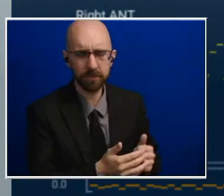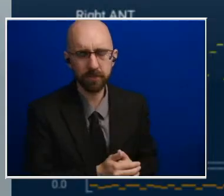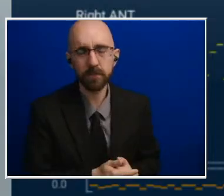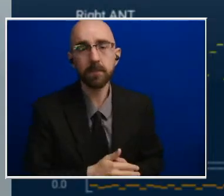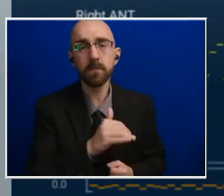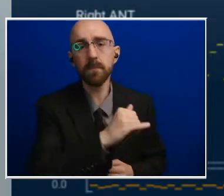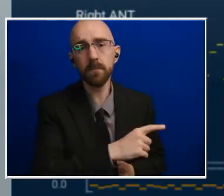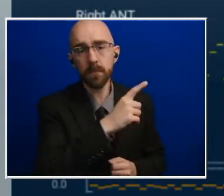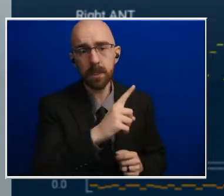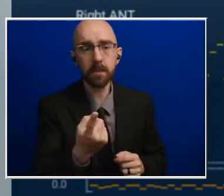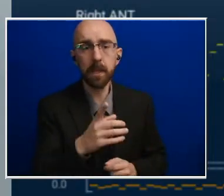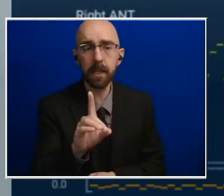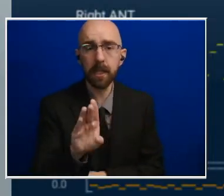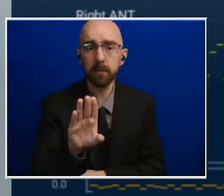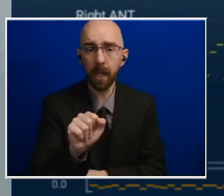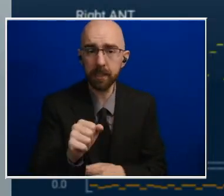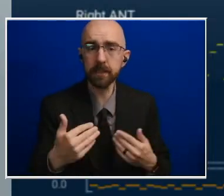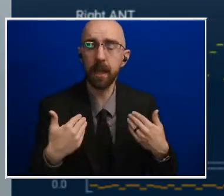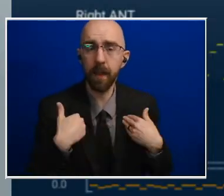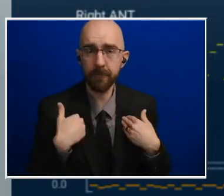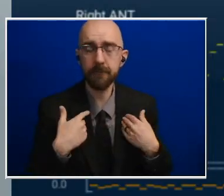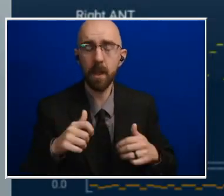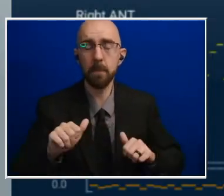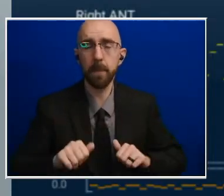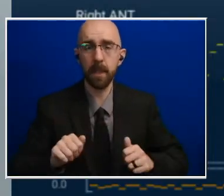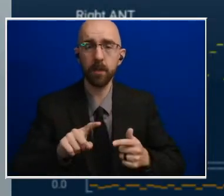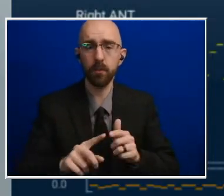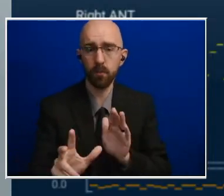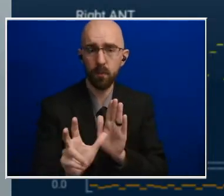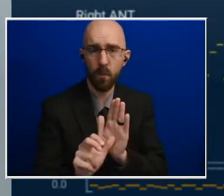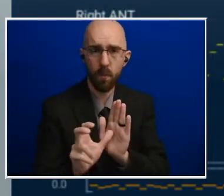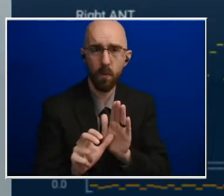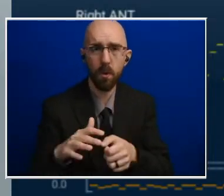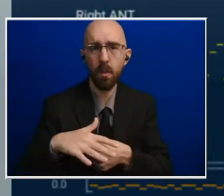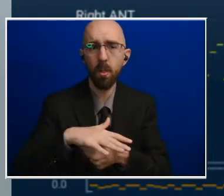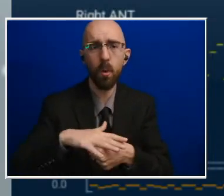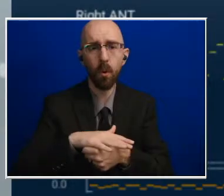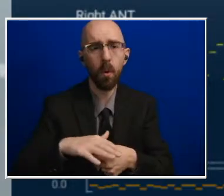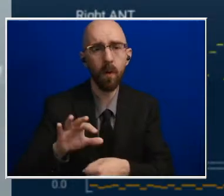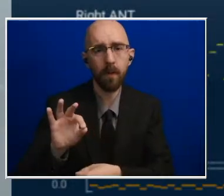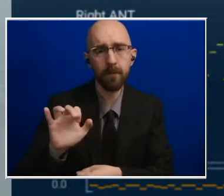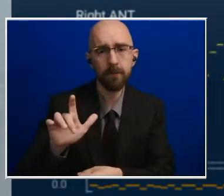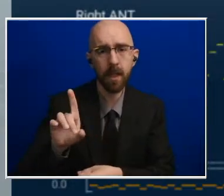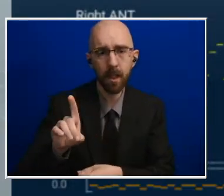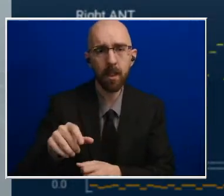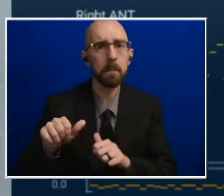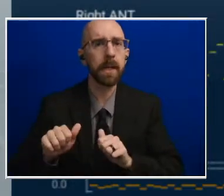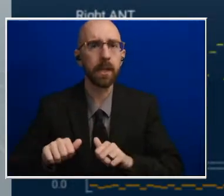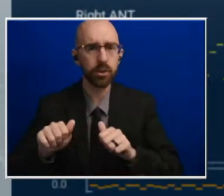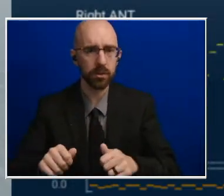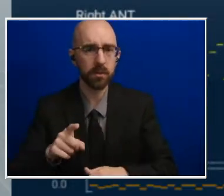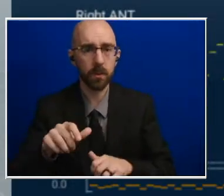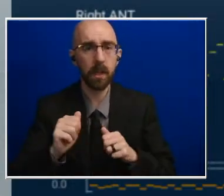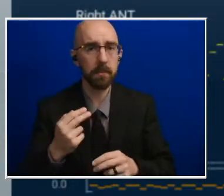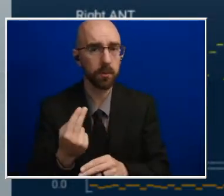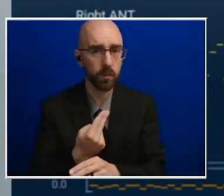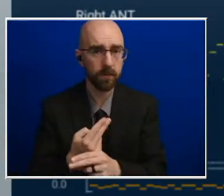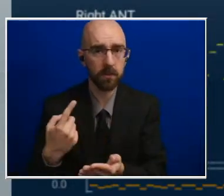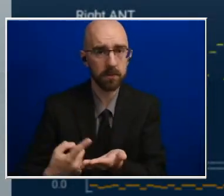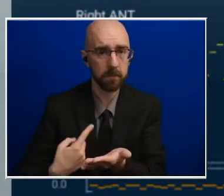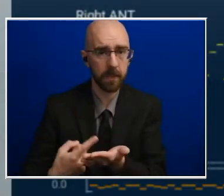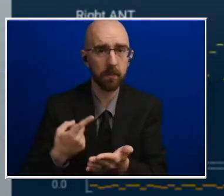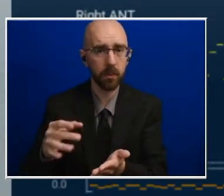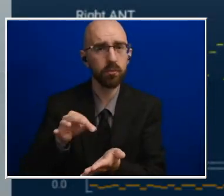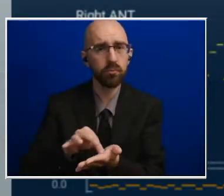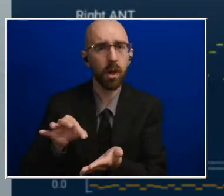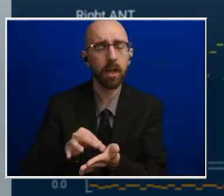DBS has an ability to record local field potentials. And so it can be useful sometimes in tracking a person's